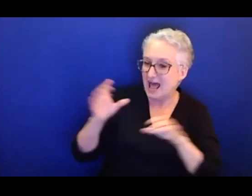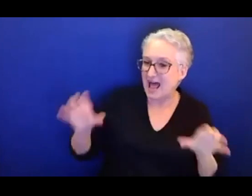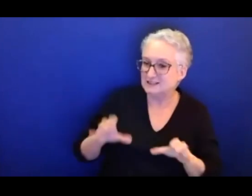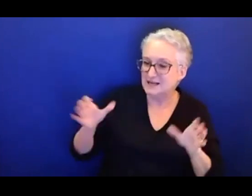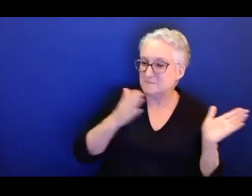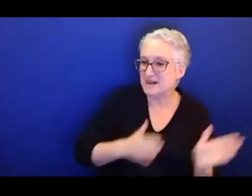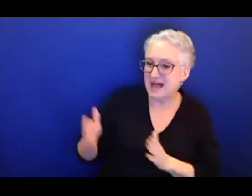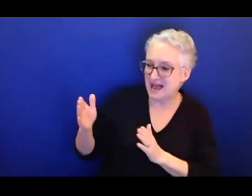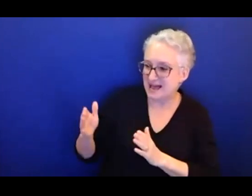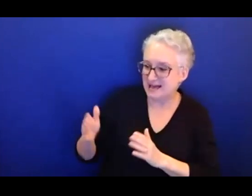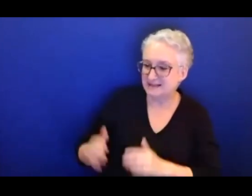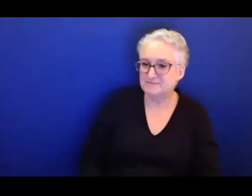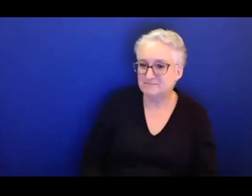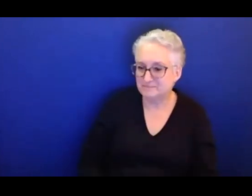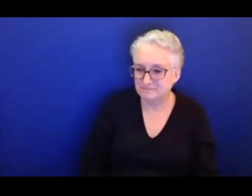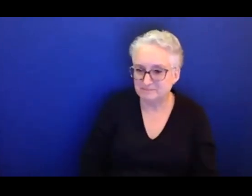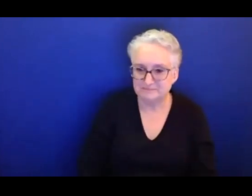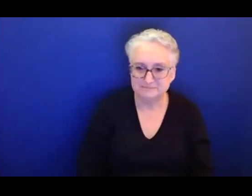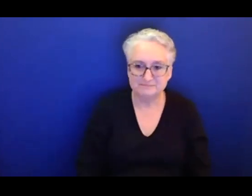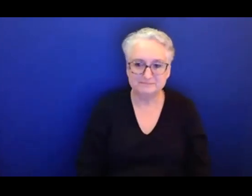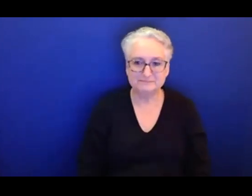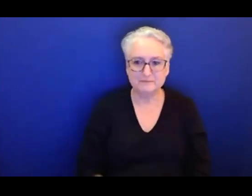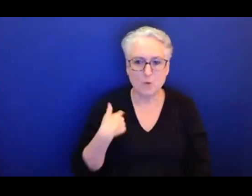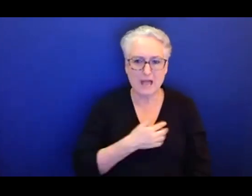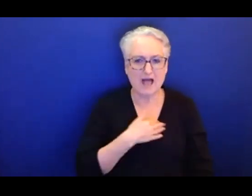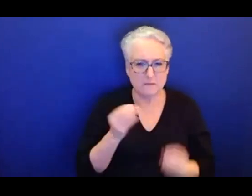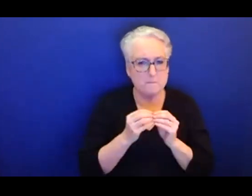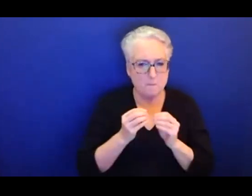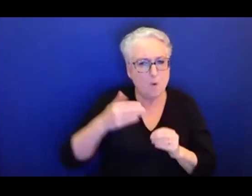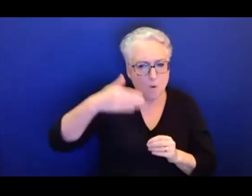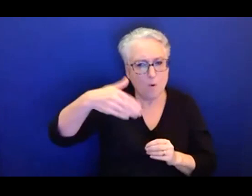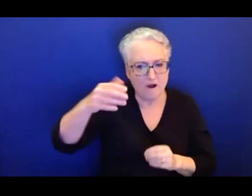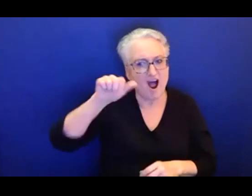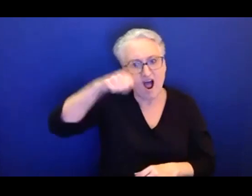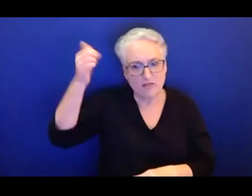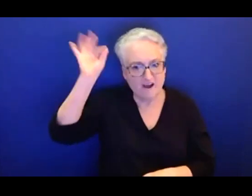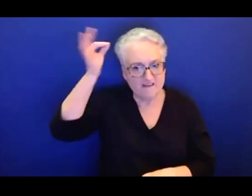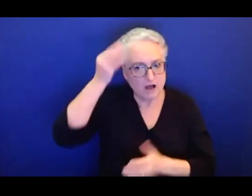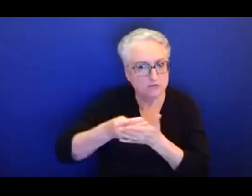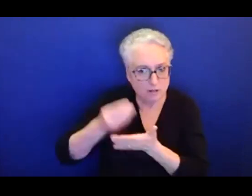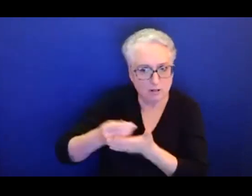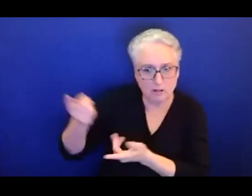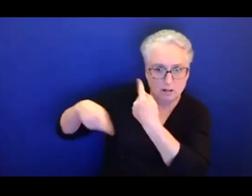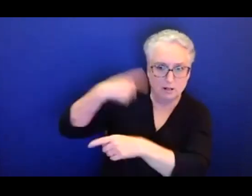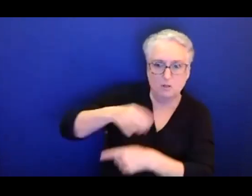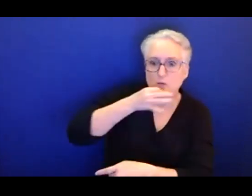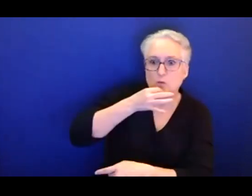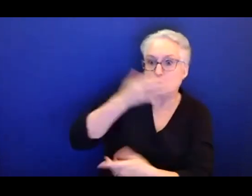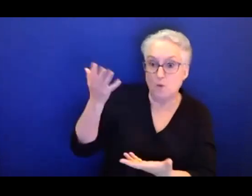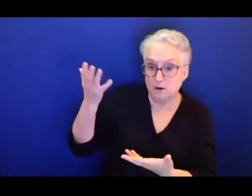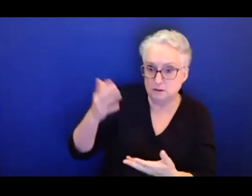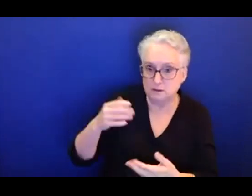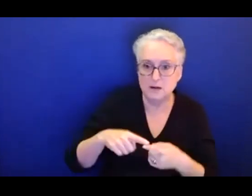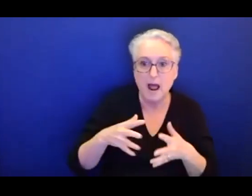other federal funding that's coming to the City of Rochester. This is coming in the form of the American Rescue Plan Act. The city expects